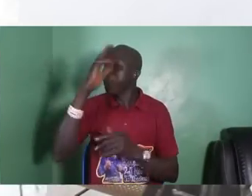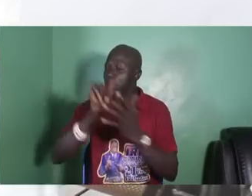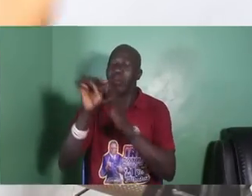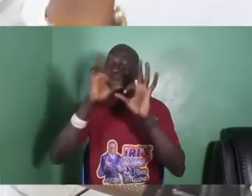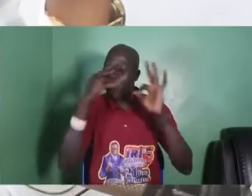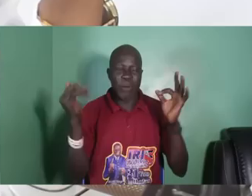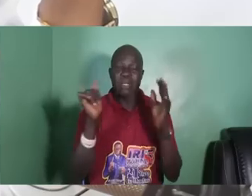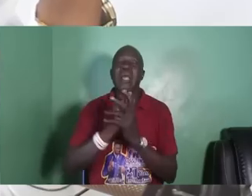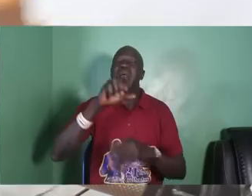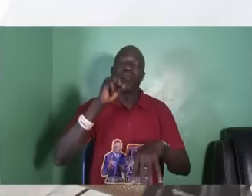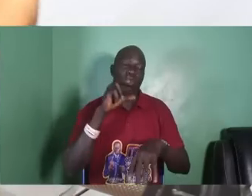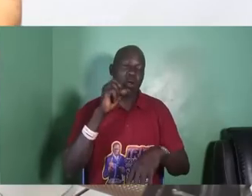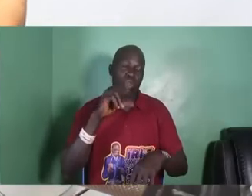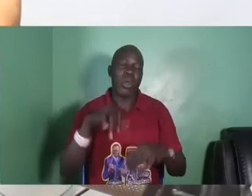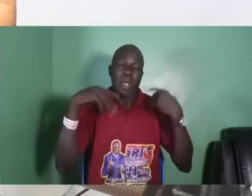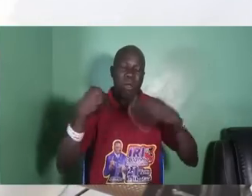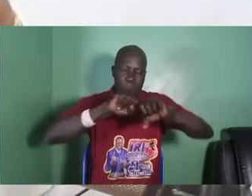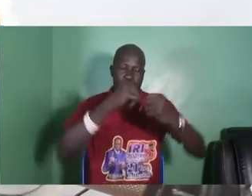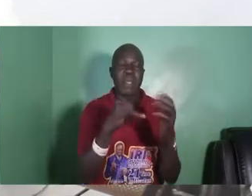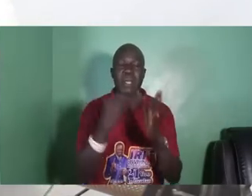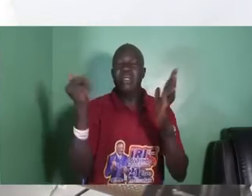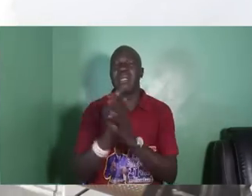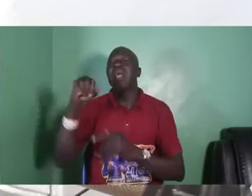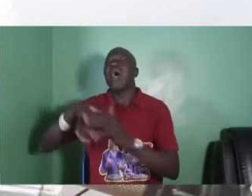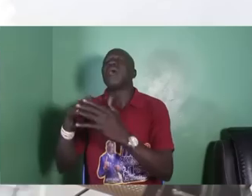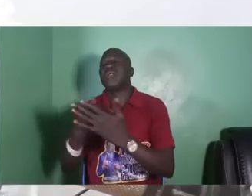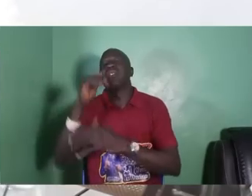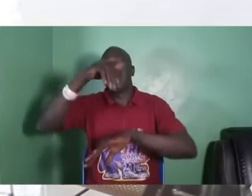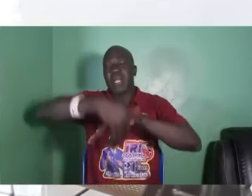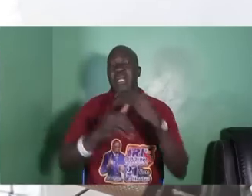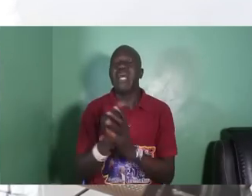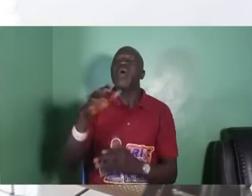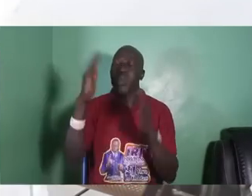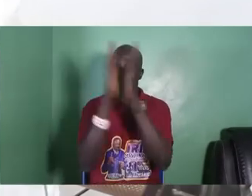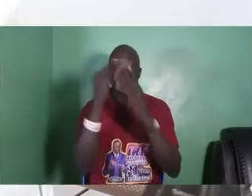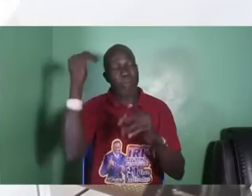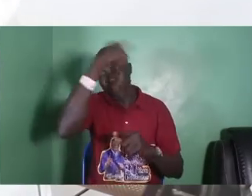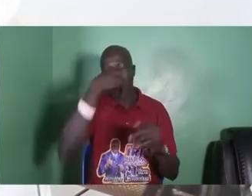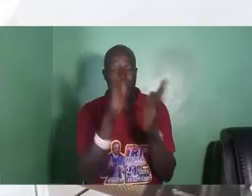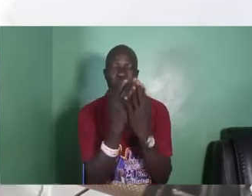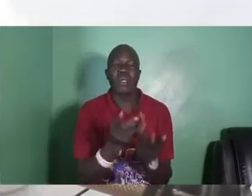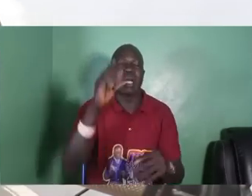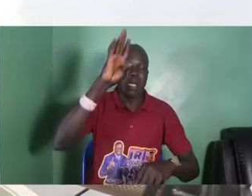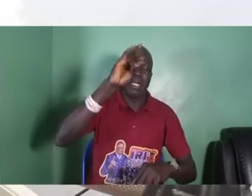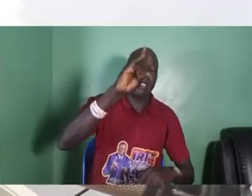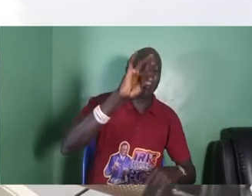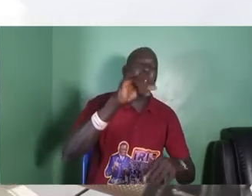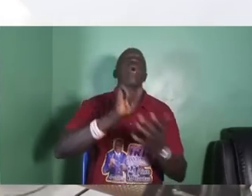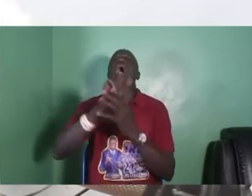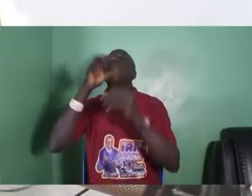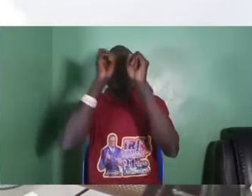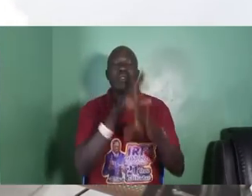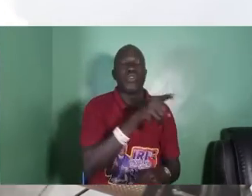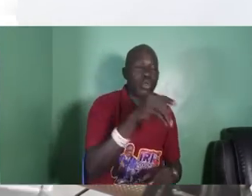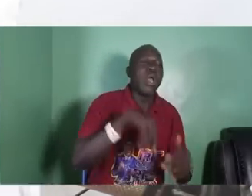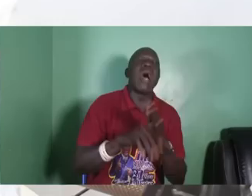the will find. Ojo meji lani. By 12 noon. Ati break in. We will break the fast. Ojo di asale. Till the day. Apa de fe. There will be some faith. La go mejo. By 8. Ma le ma su de fun.